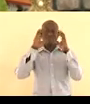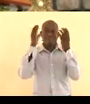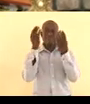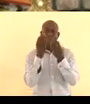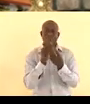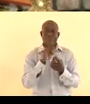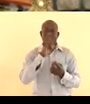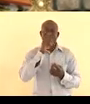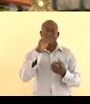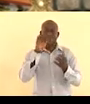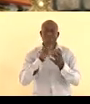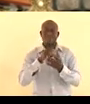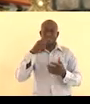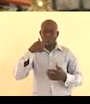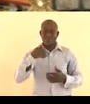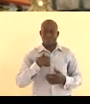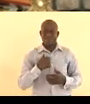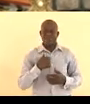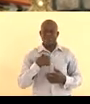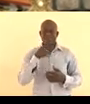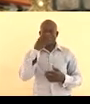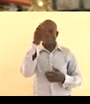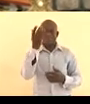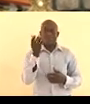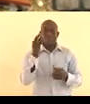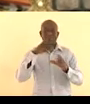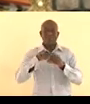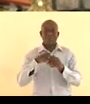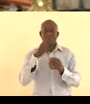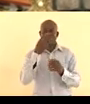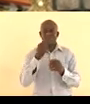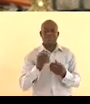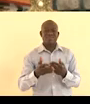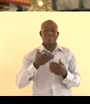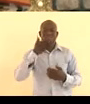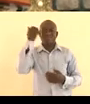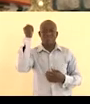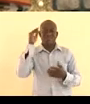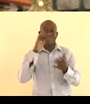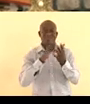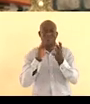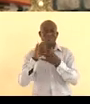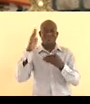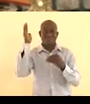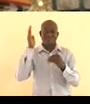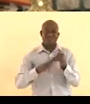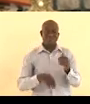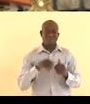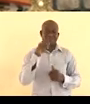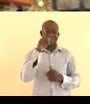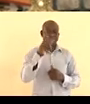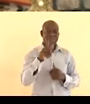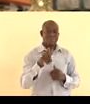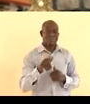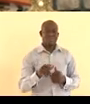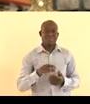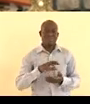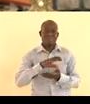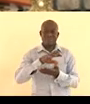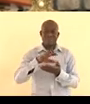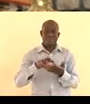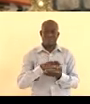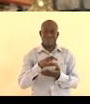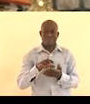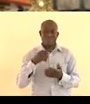about the fact that, look, me, I speak in tongues, so I am a better Christian than you. That was a kind of controversy.